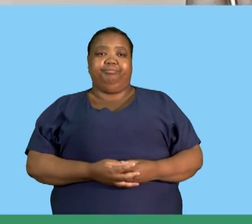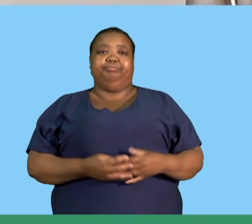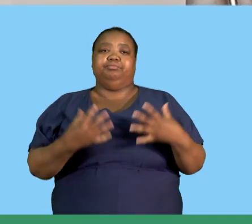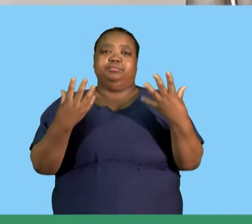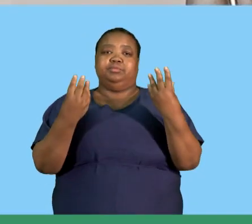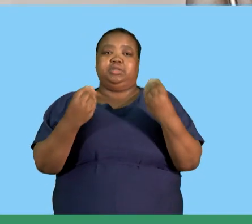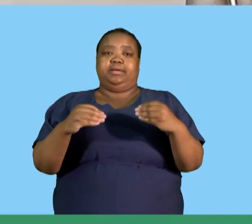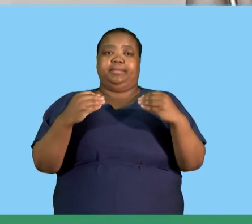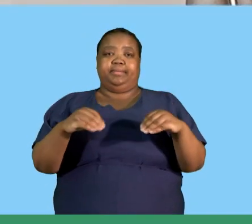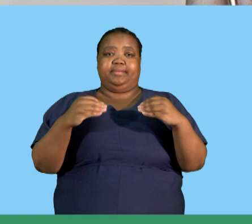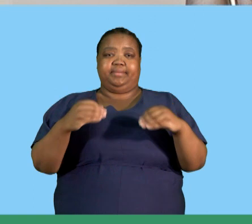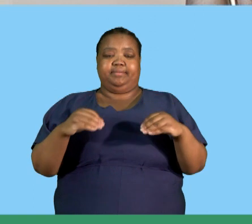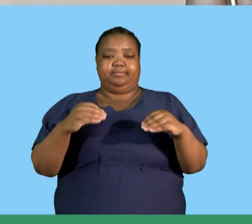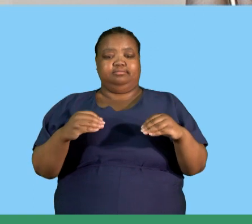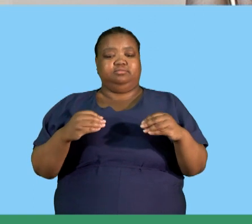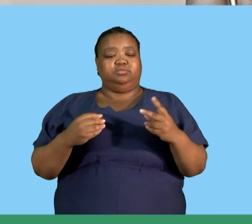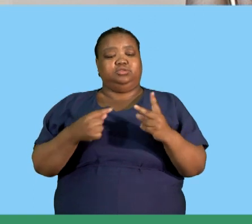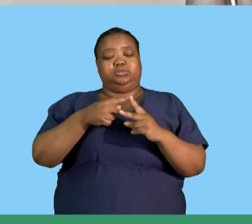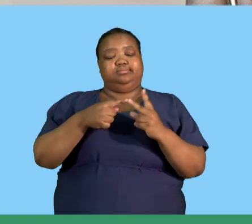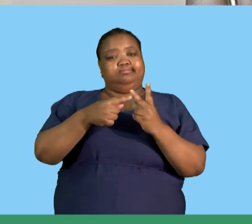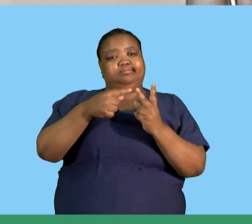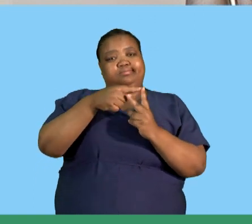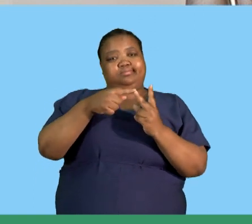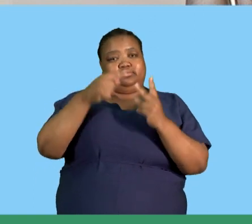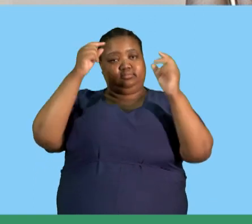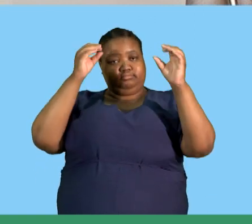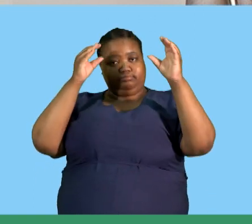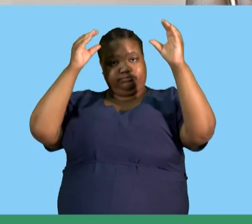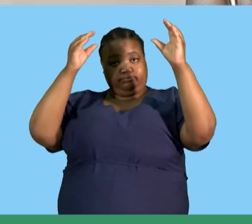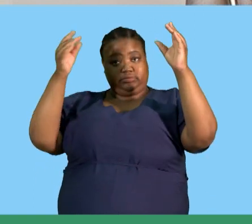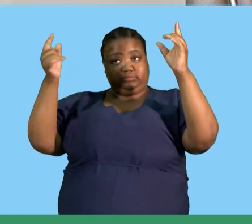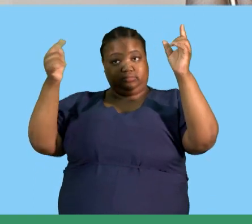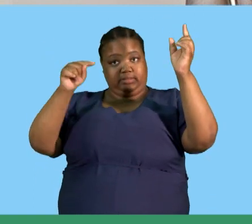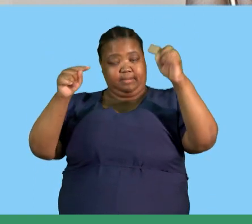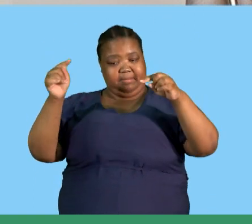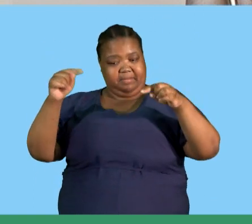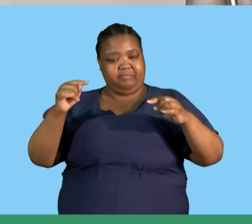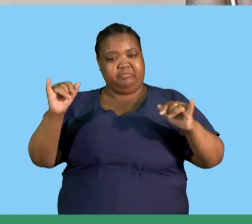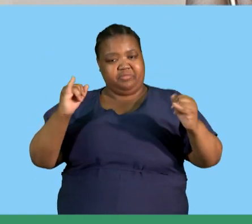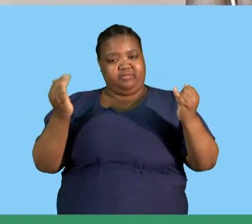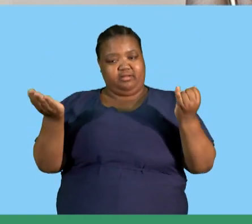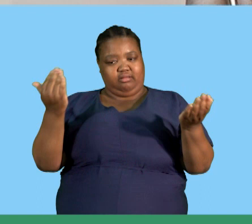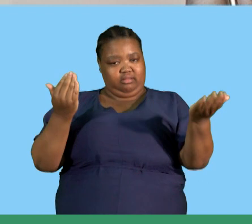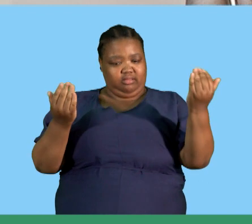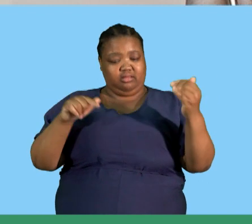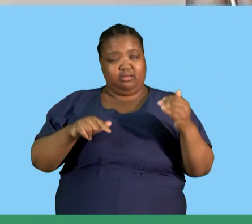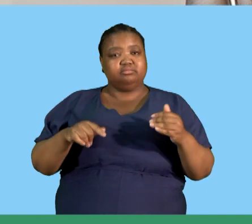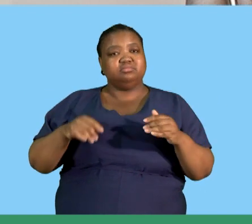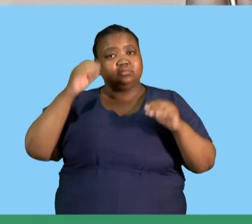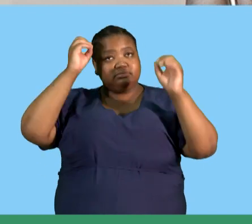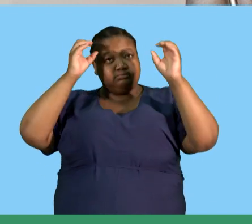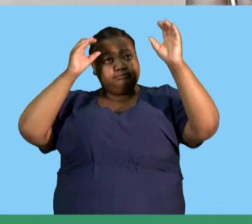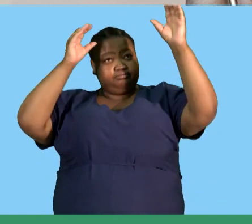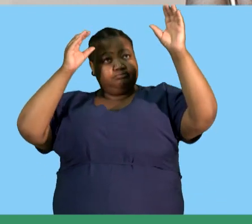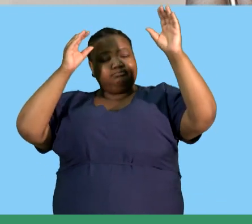the business must invite who? The panel of experts. So this is just not ordinary people, experts. These are the people that have got